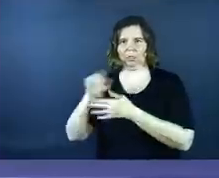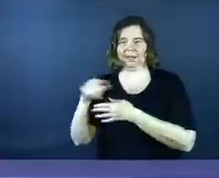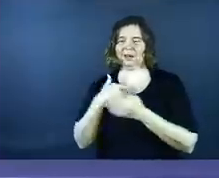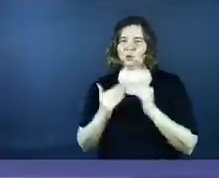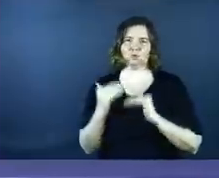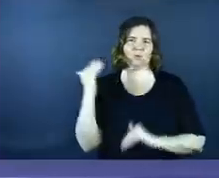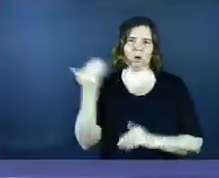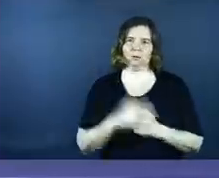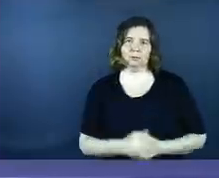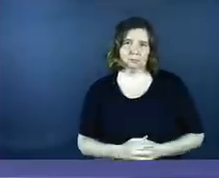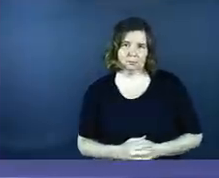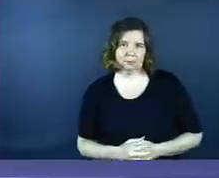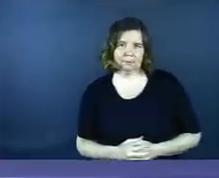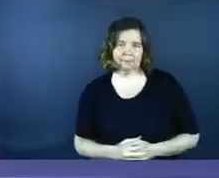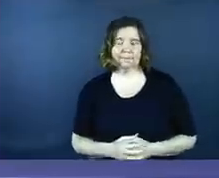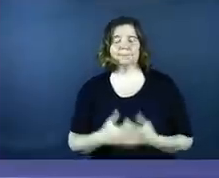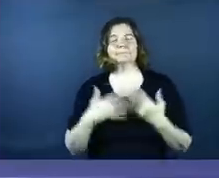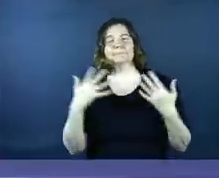far.